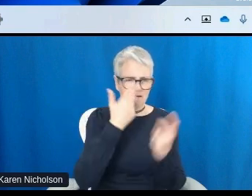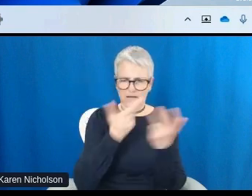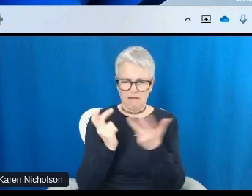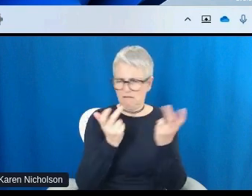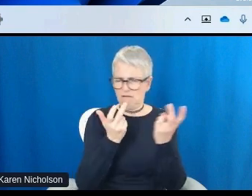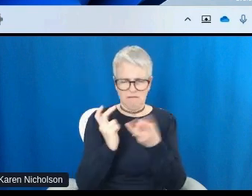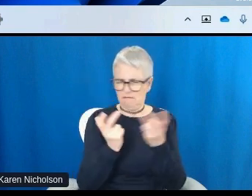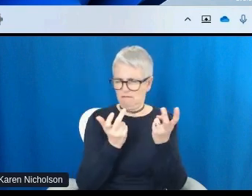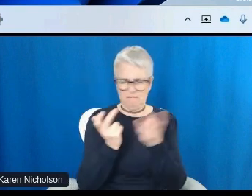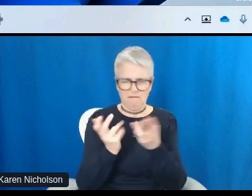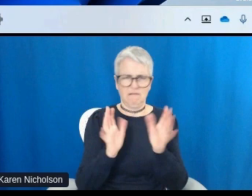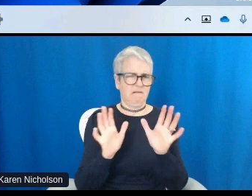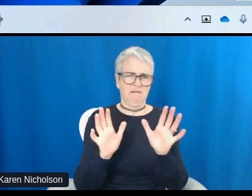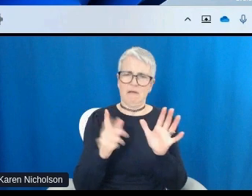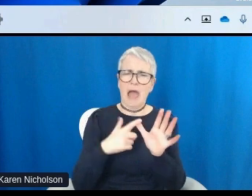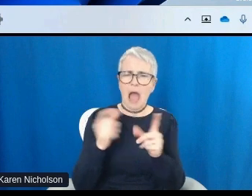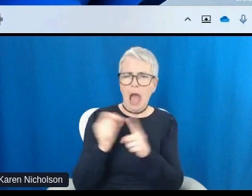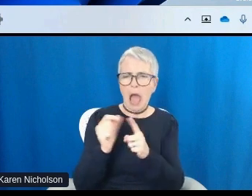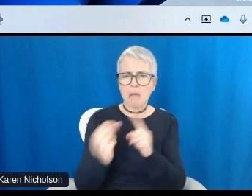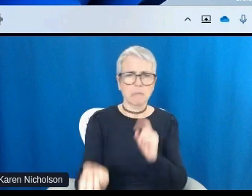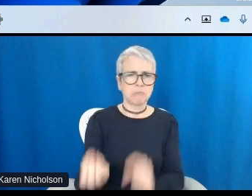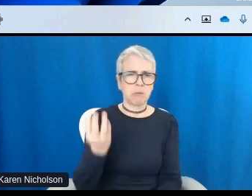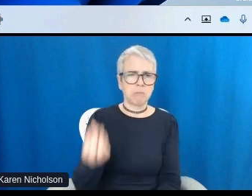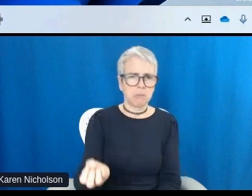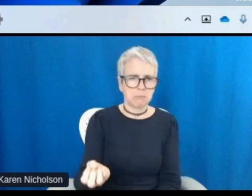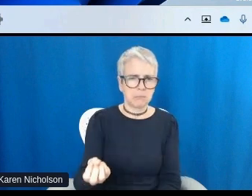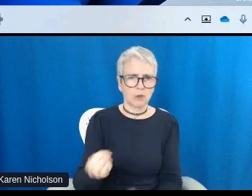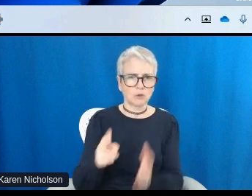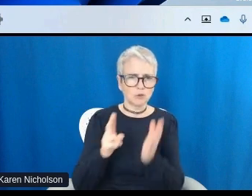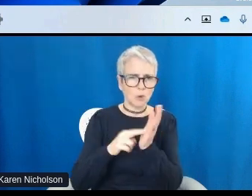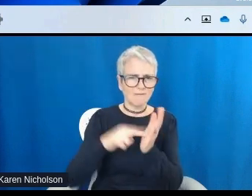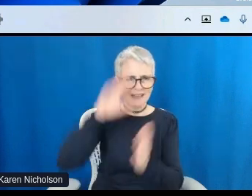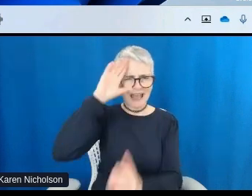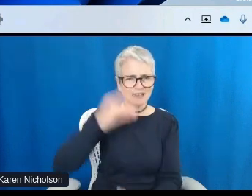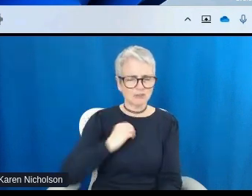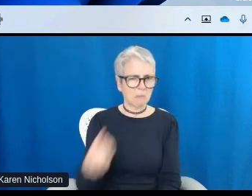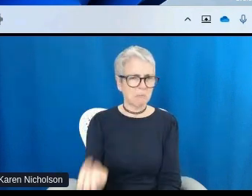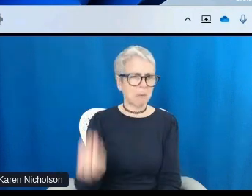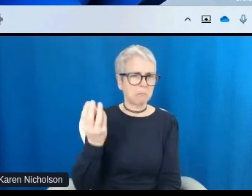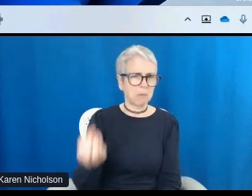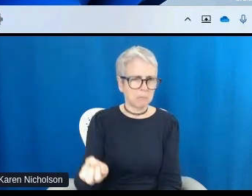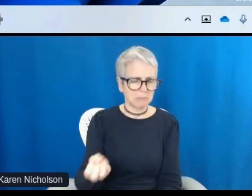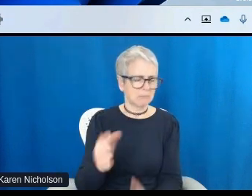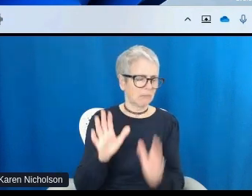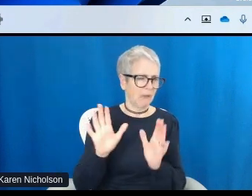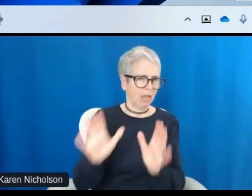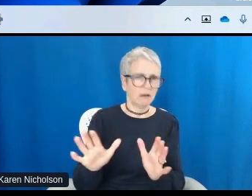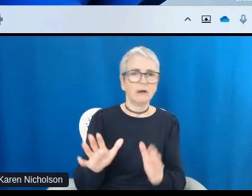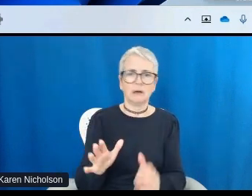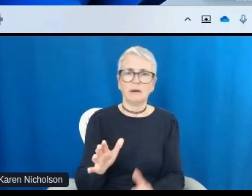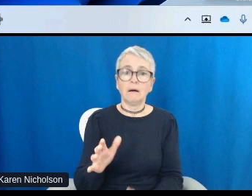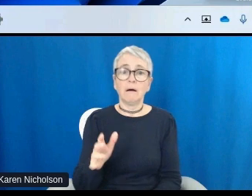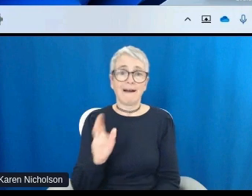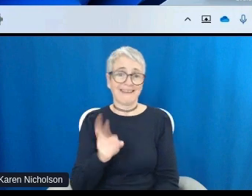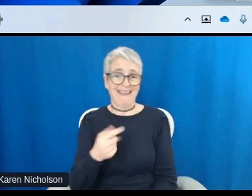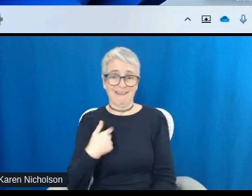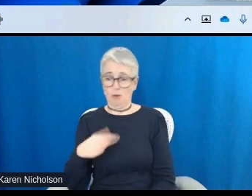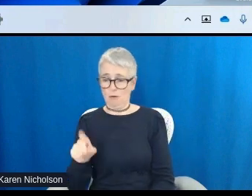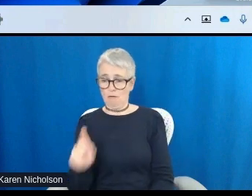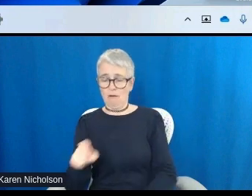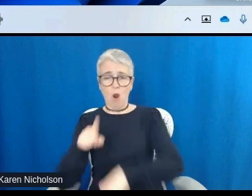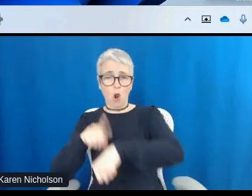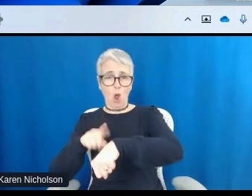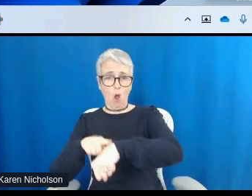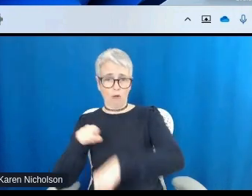apps flashing at you. And what we've brought out is this kind of focus mode feature where if I click on the clock down here, you'll